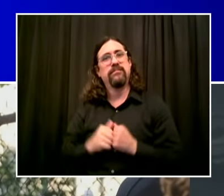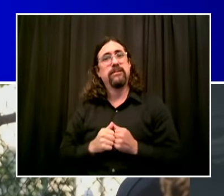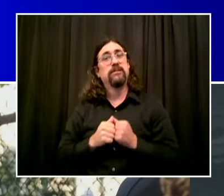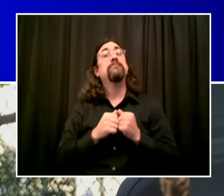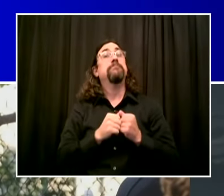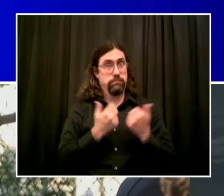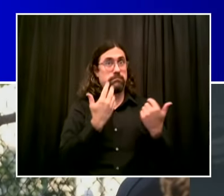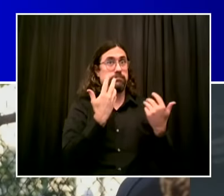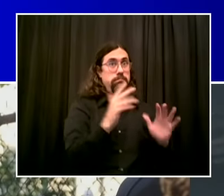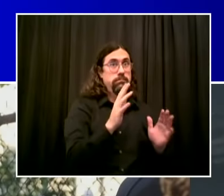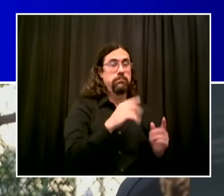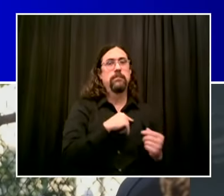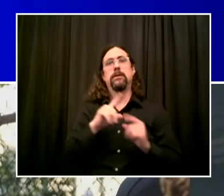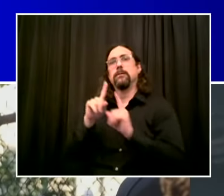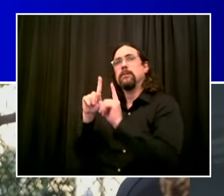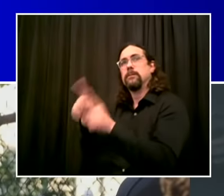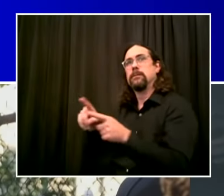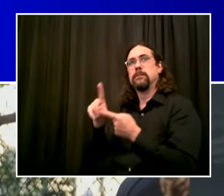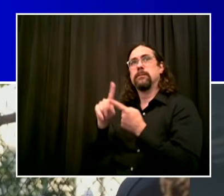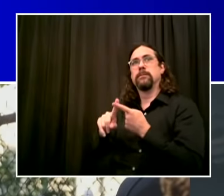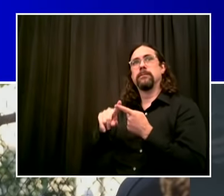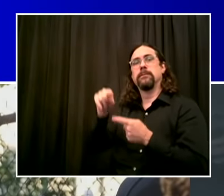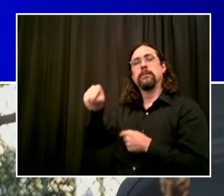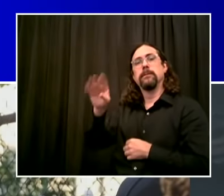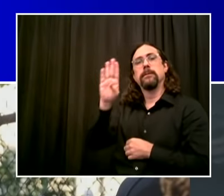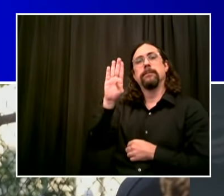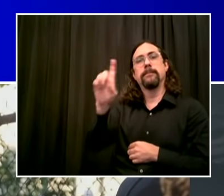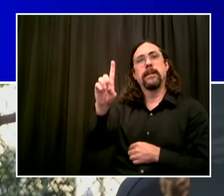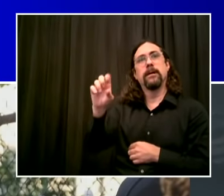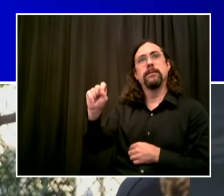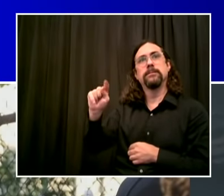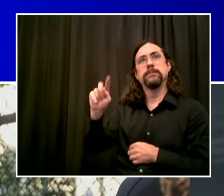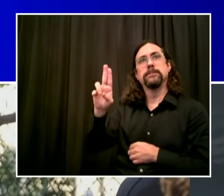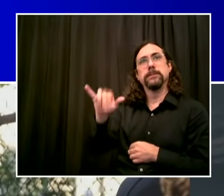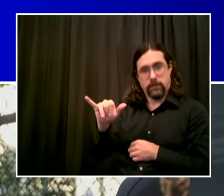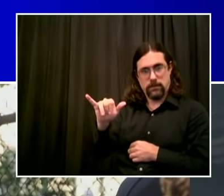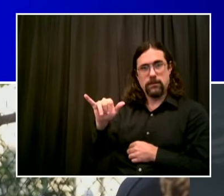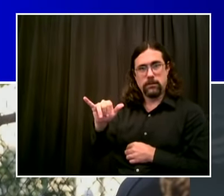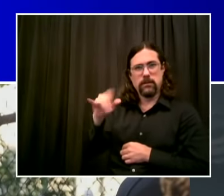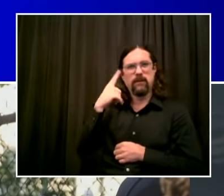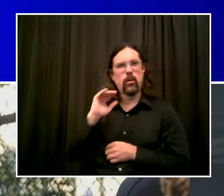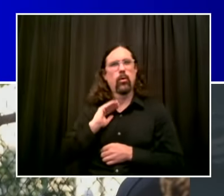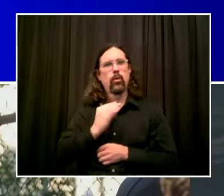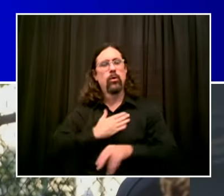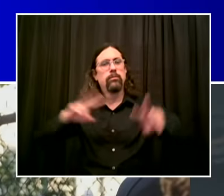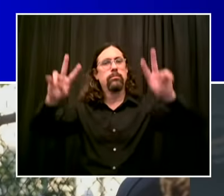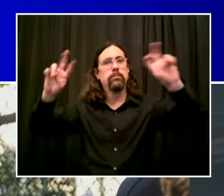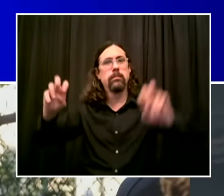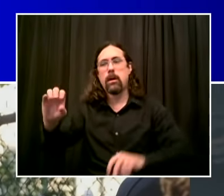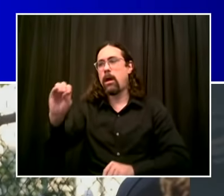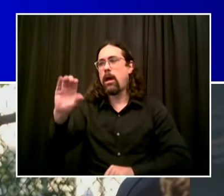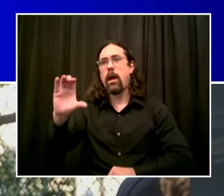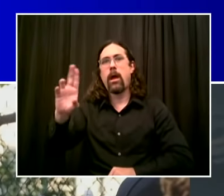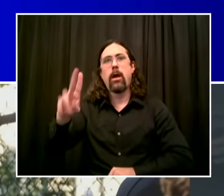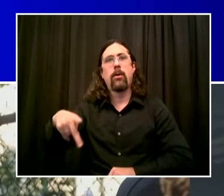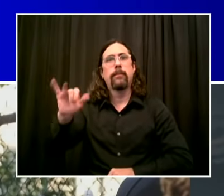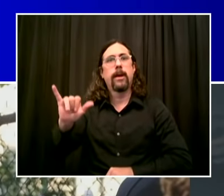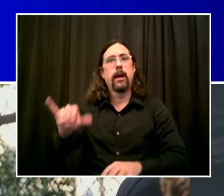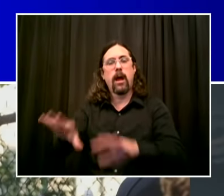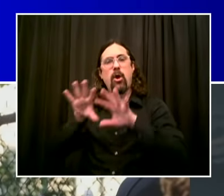their neighborhood, not allowing the gun violence to take over, but reclaiming their own streets. Elected